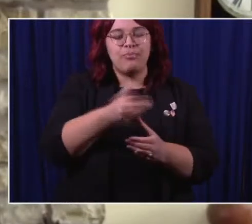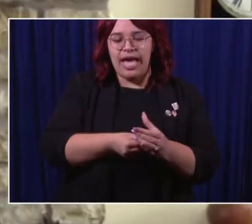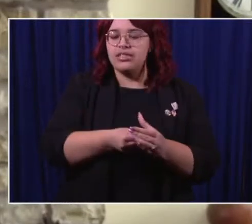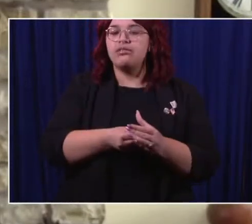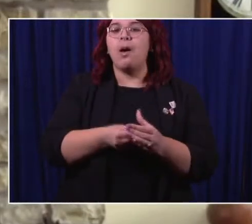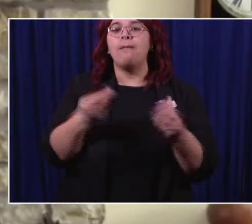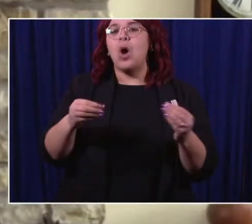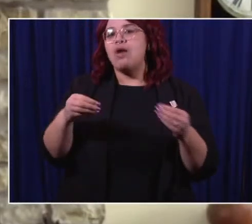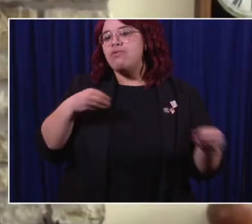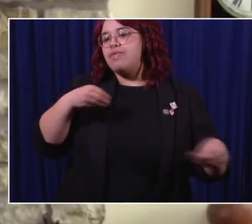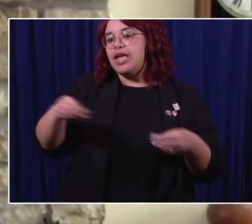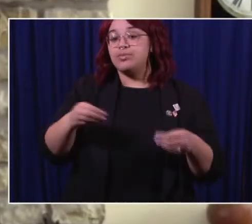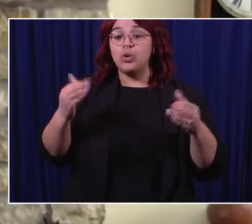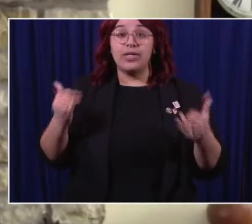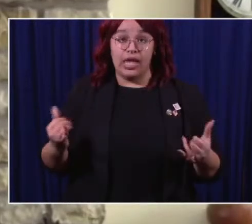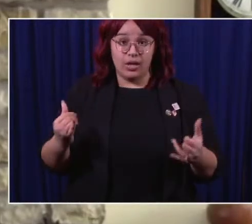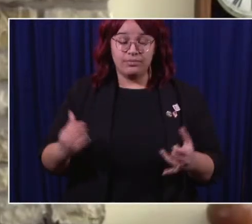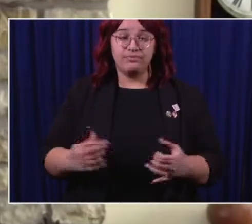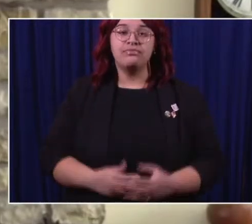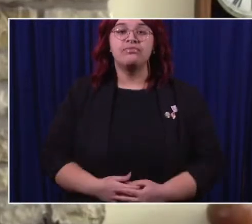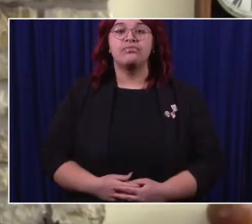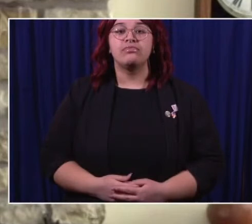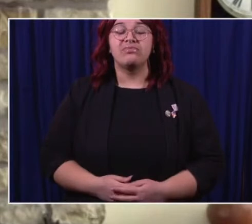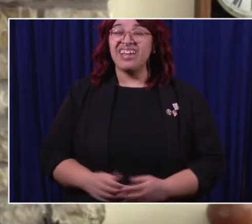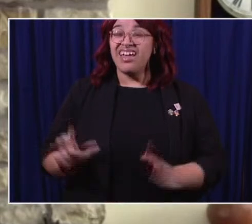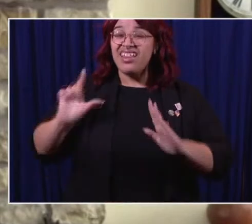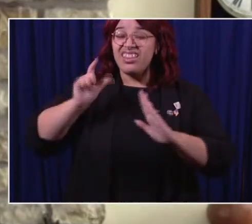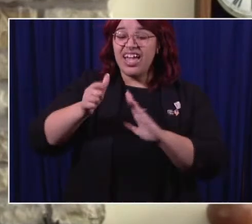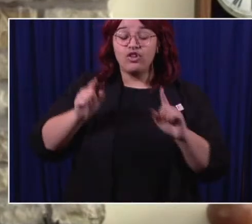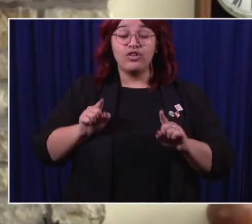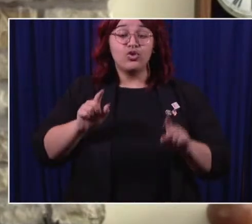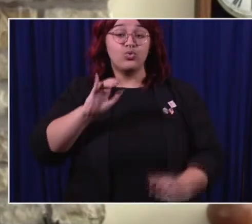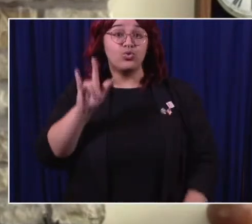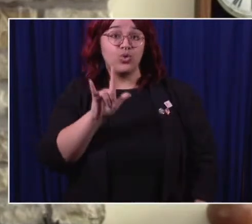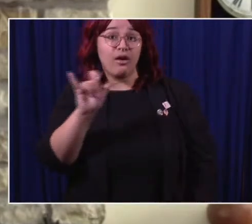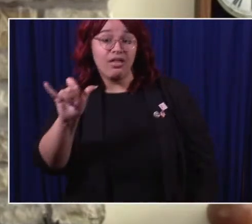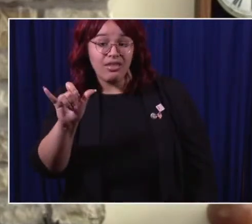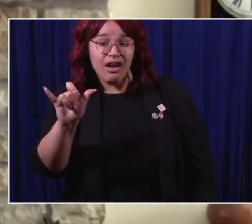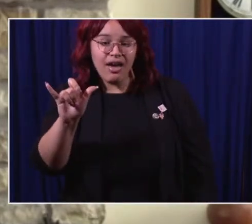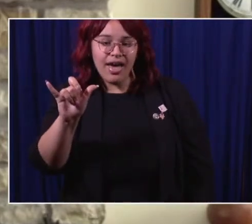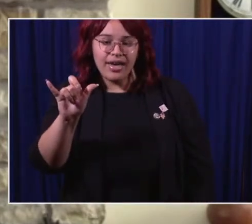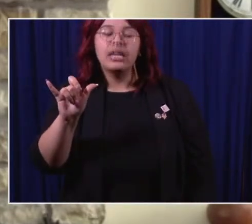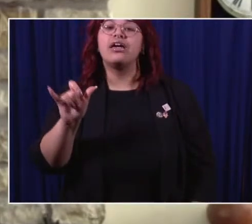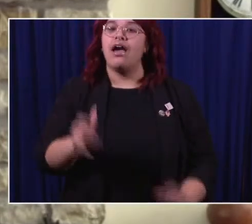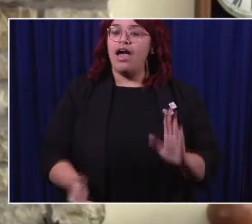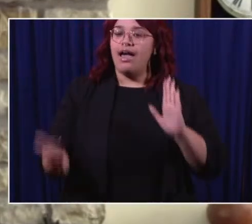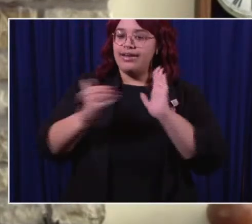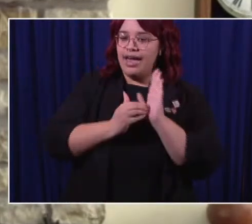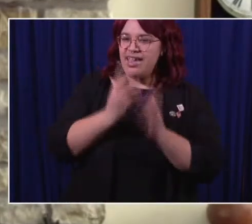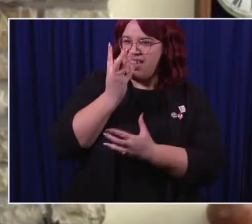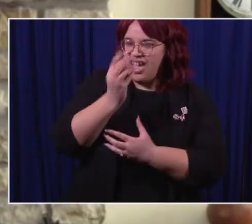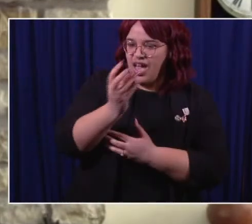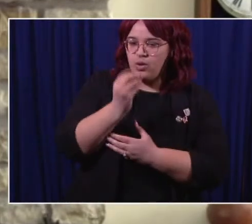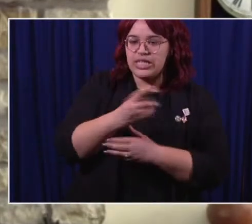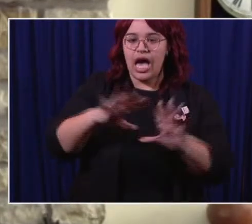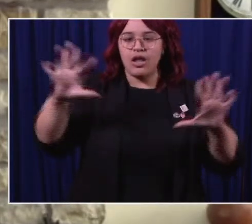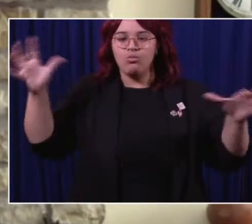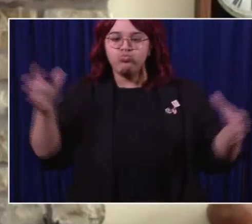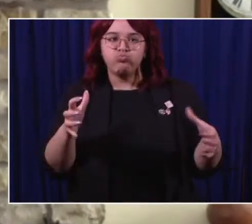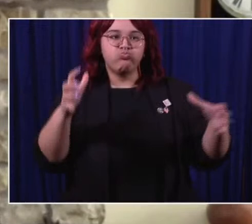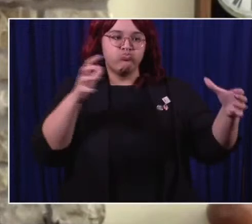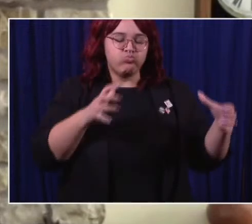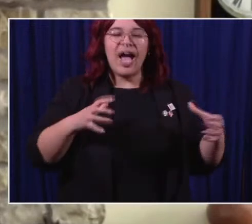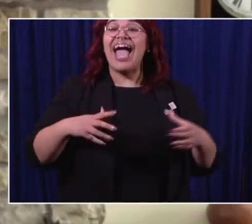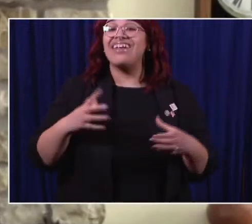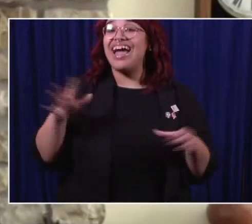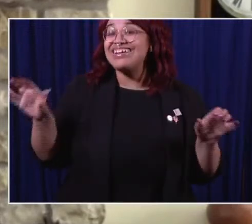for nursing homes and restoring group activities within nursing homes. So June, assisted living,